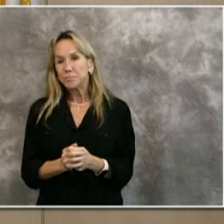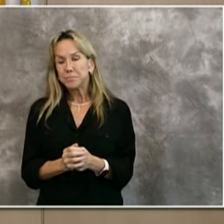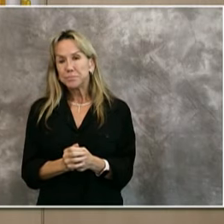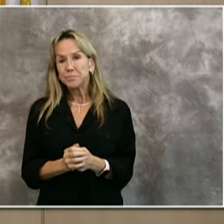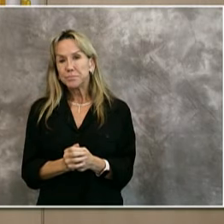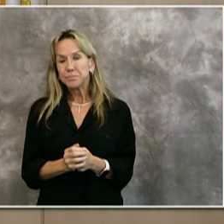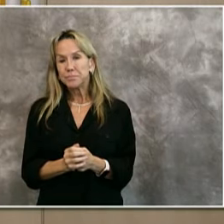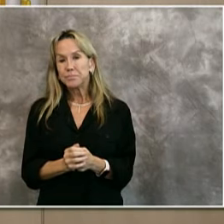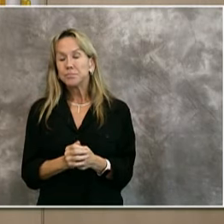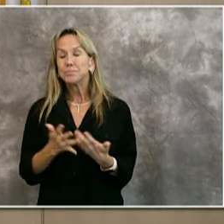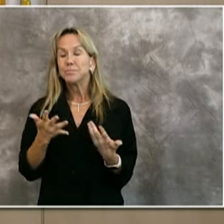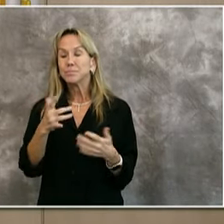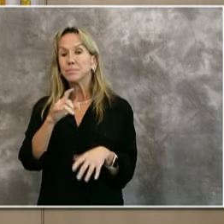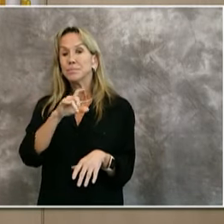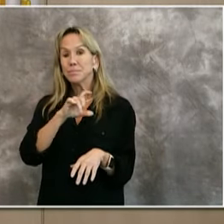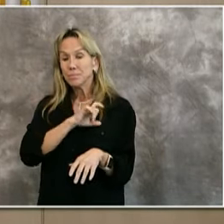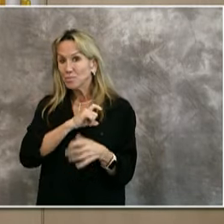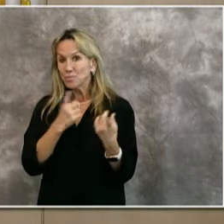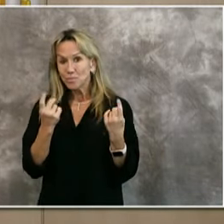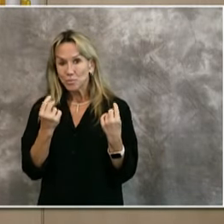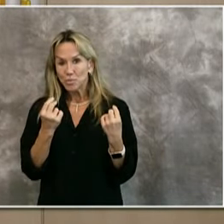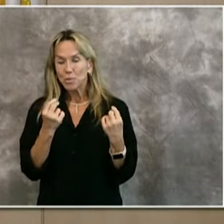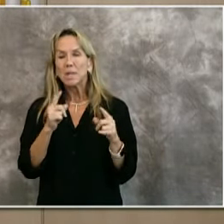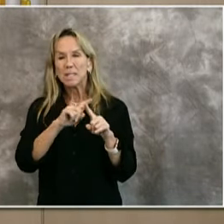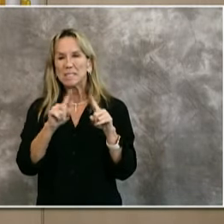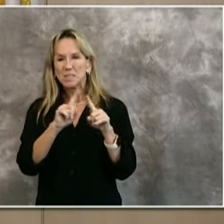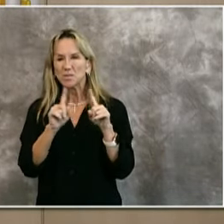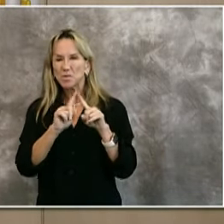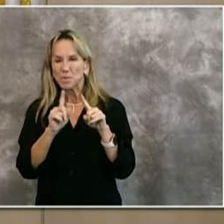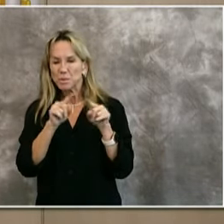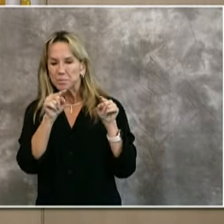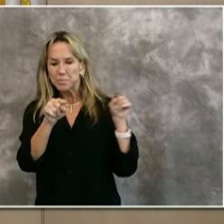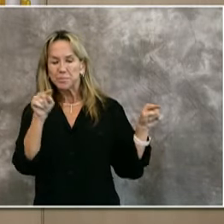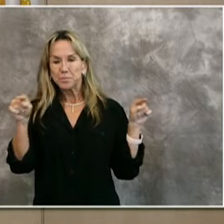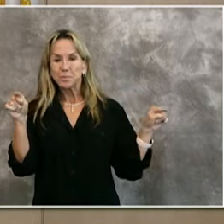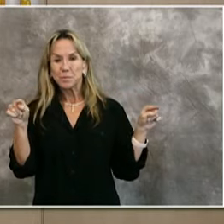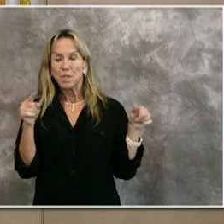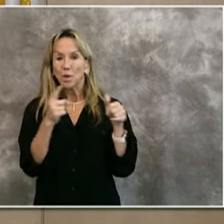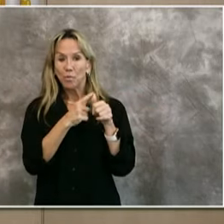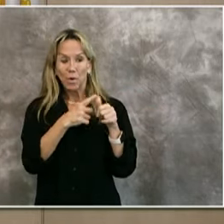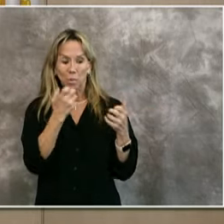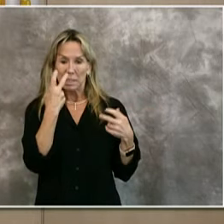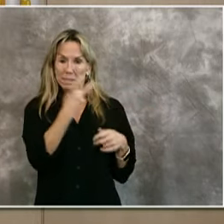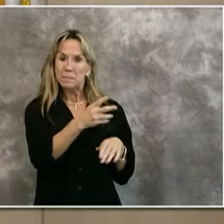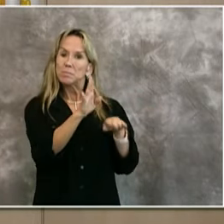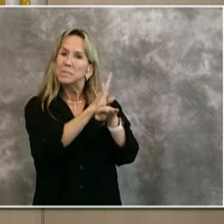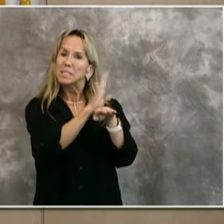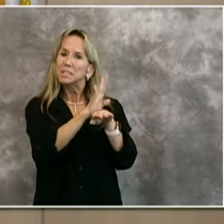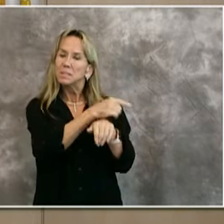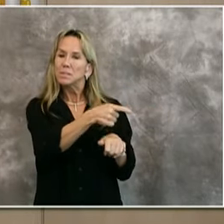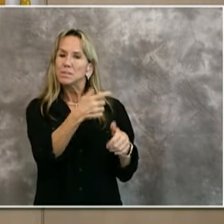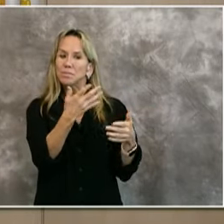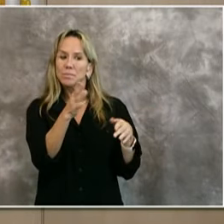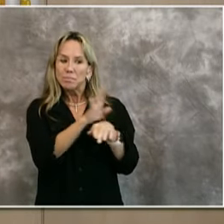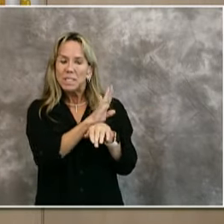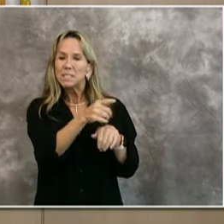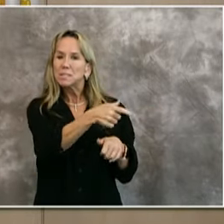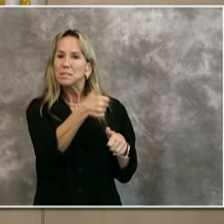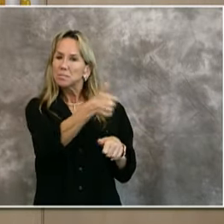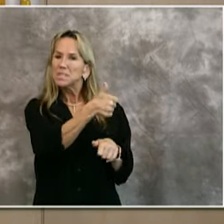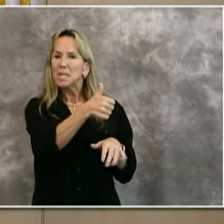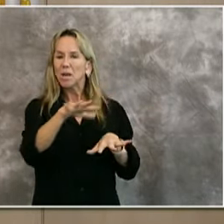in enforcement, we are looking at that on several levels. First, we want the businesses to help with